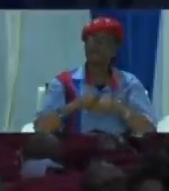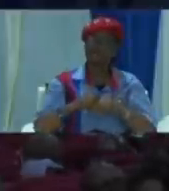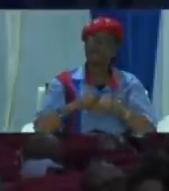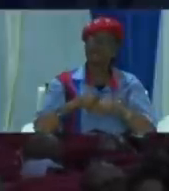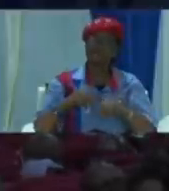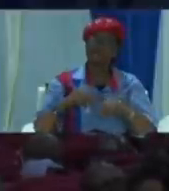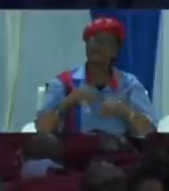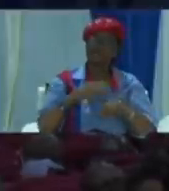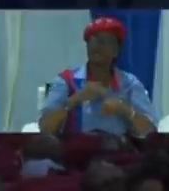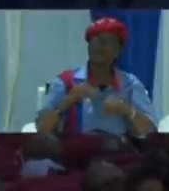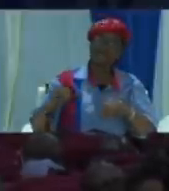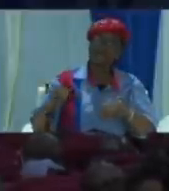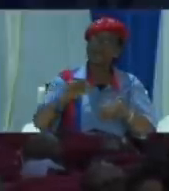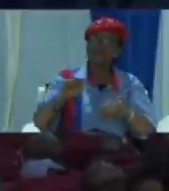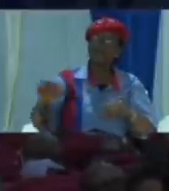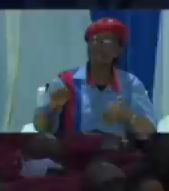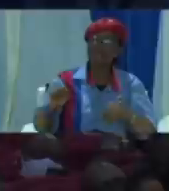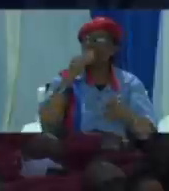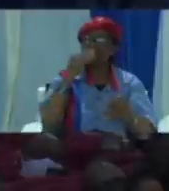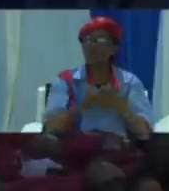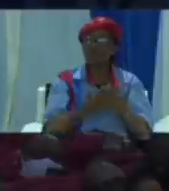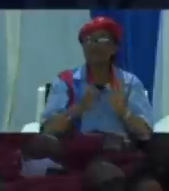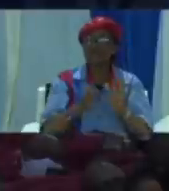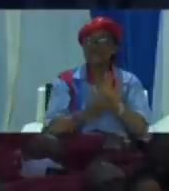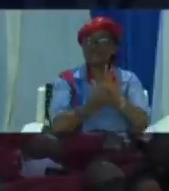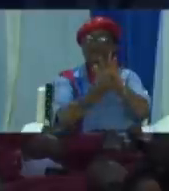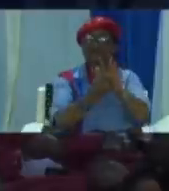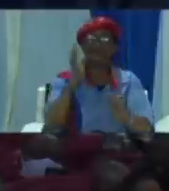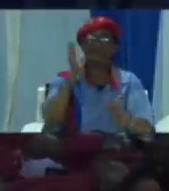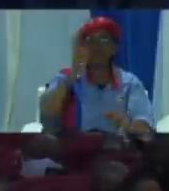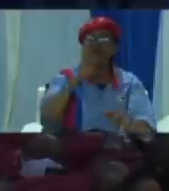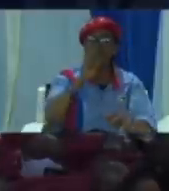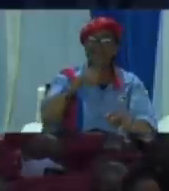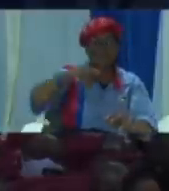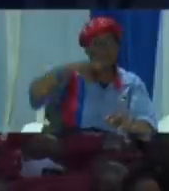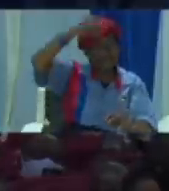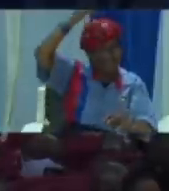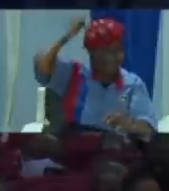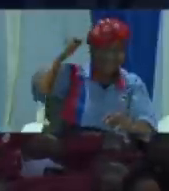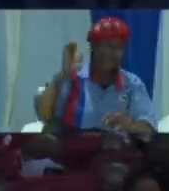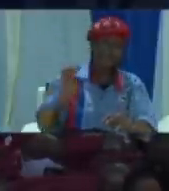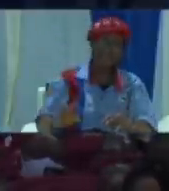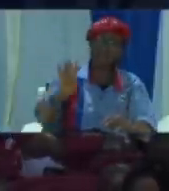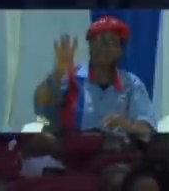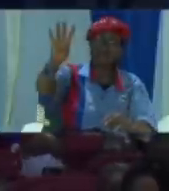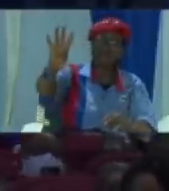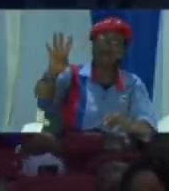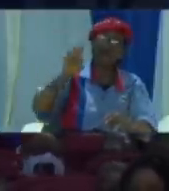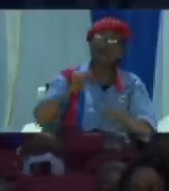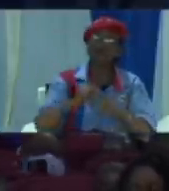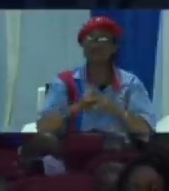a good example will be Daniel chapter 4. From the